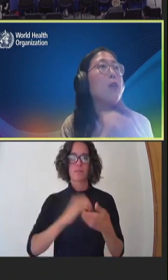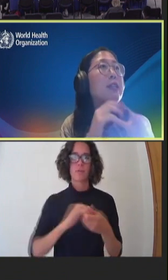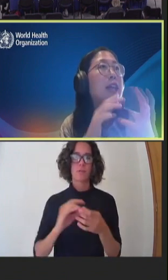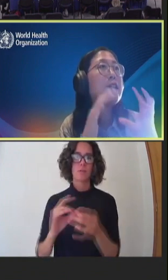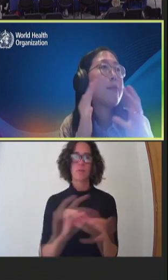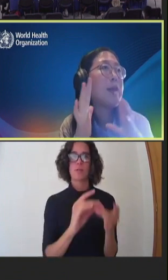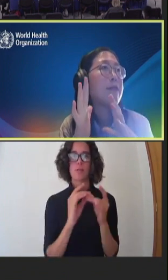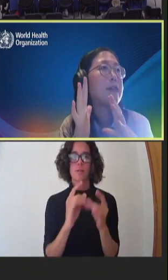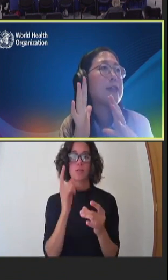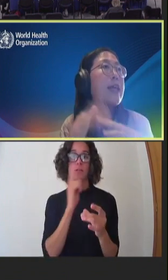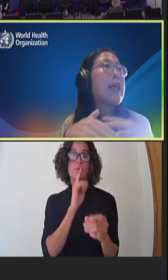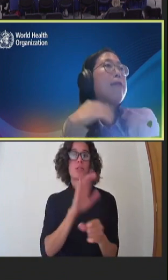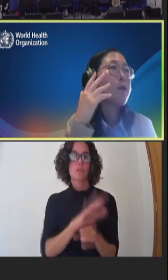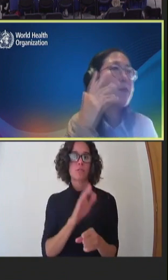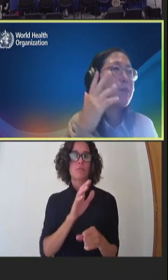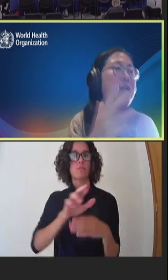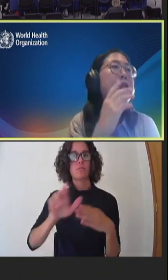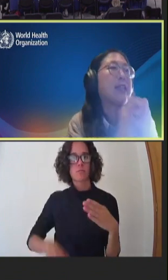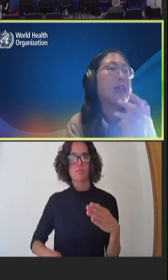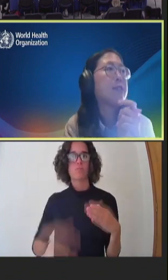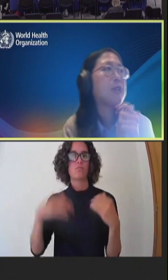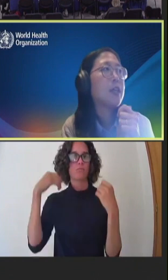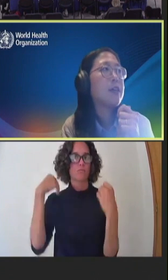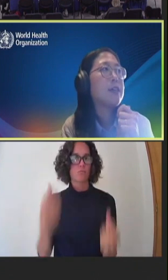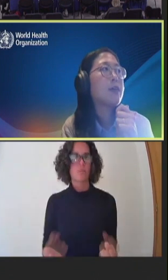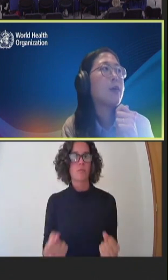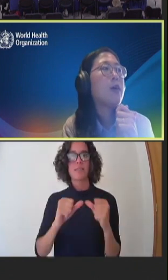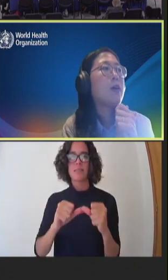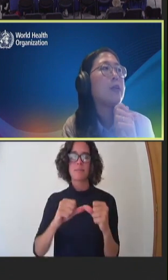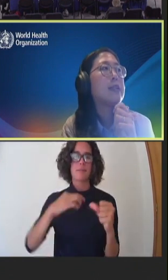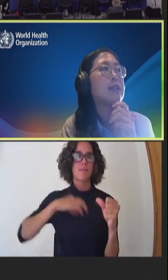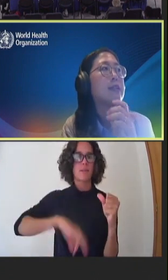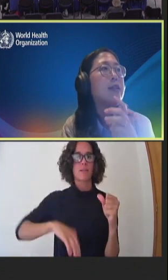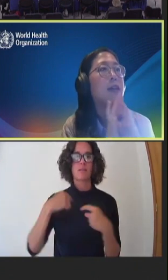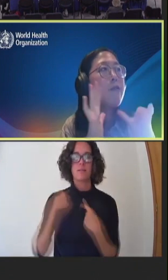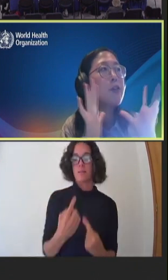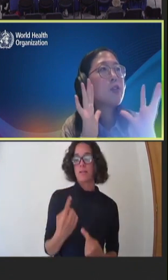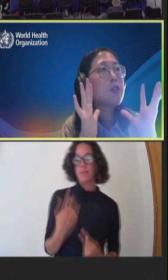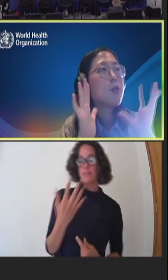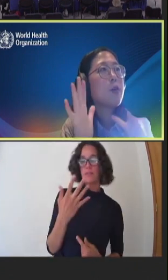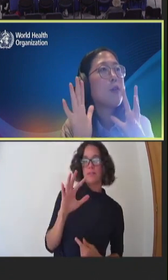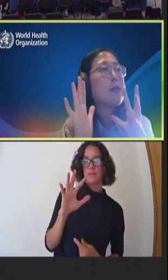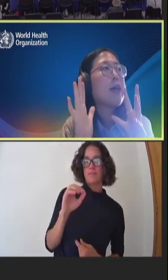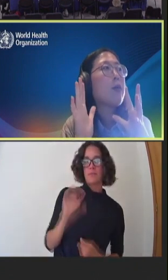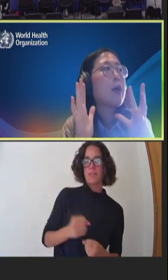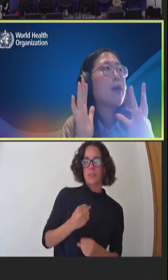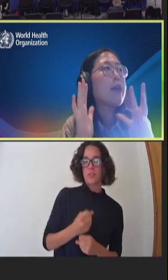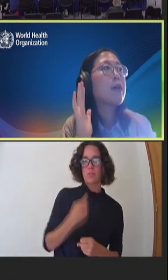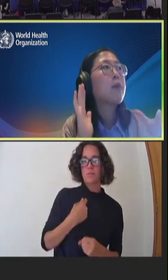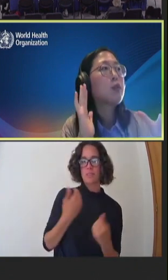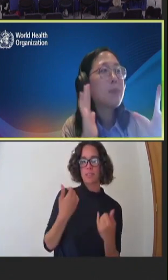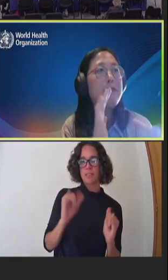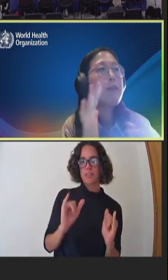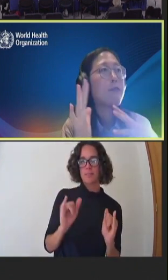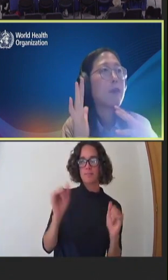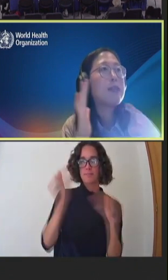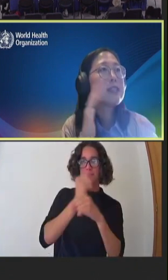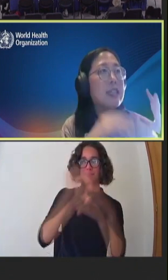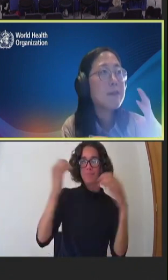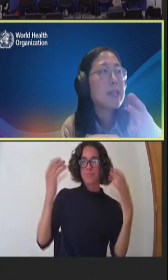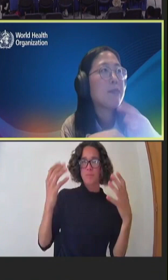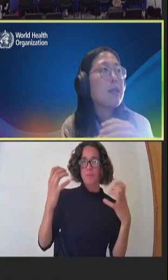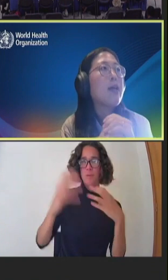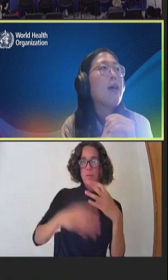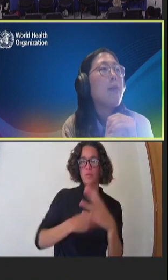and retain the benefits that came from the last 50 years. So we still envision the world where everyone to benefit from